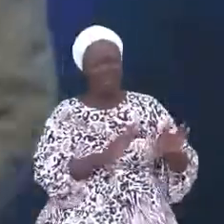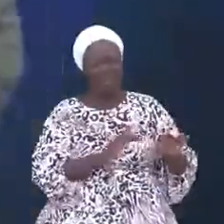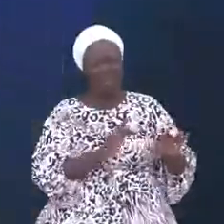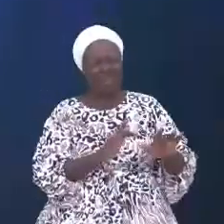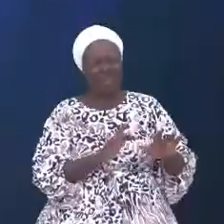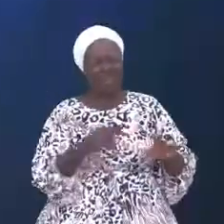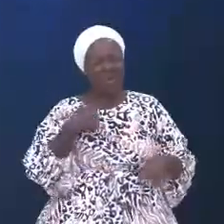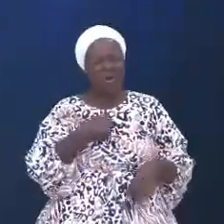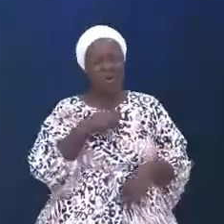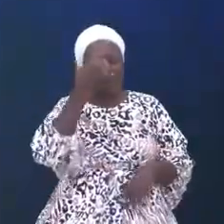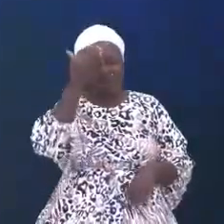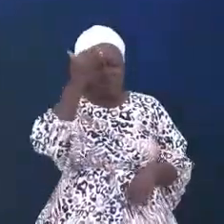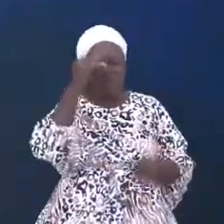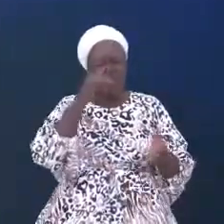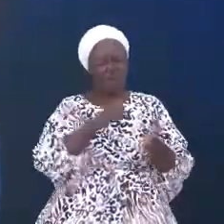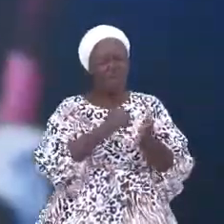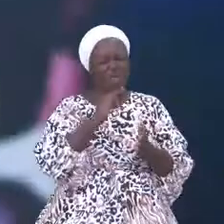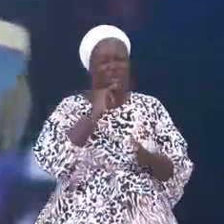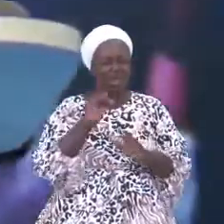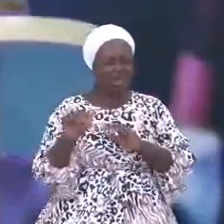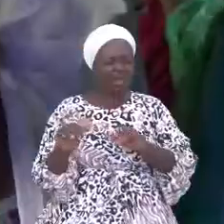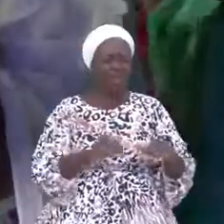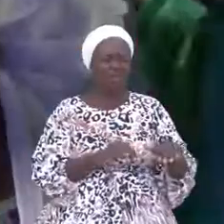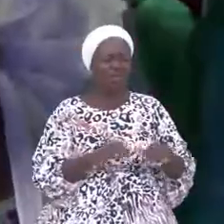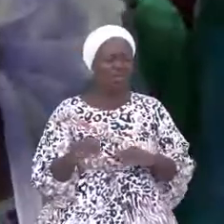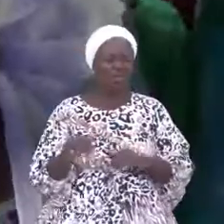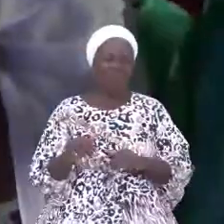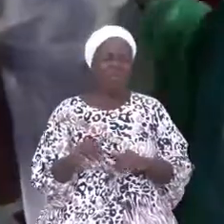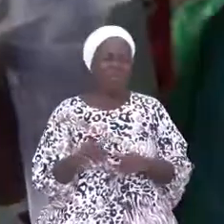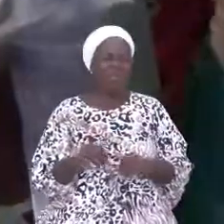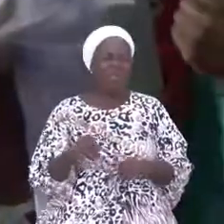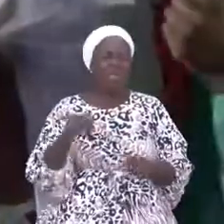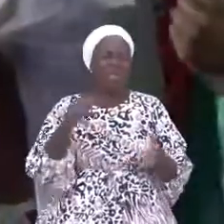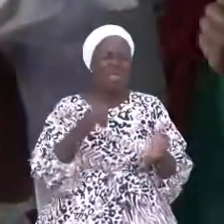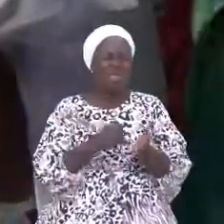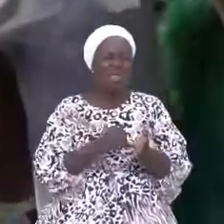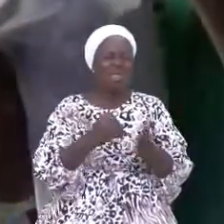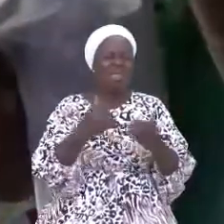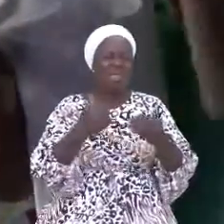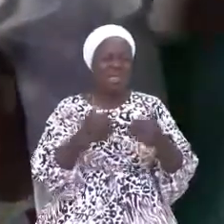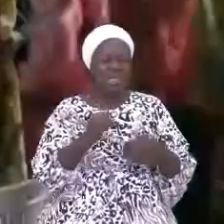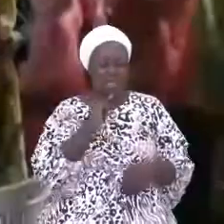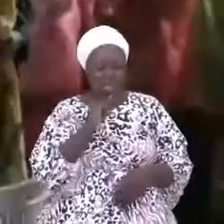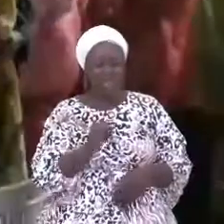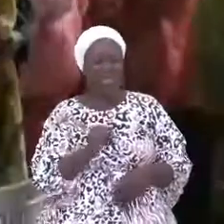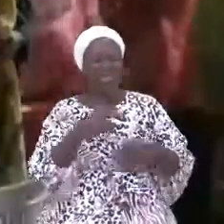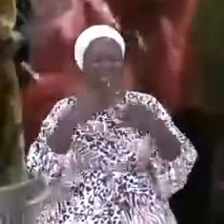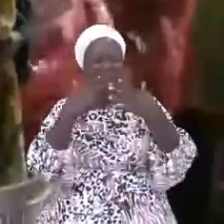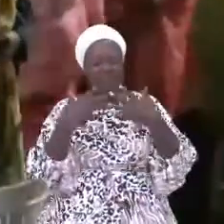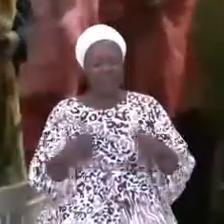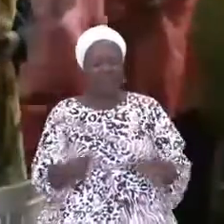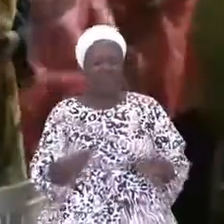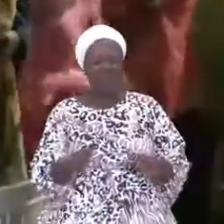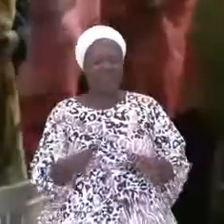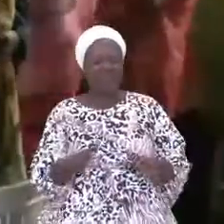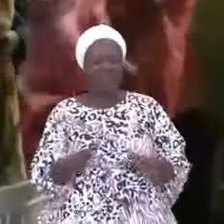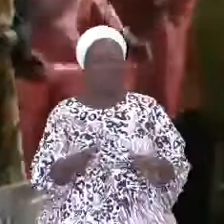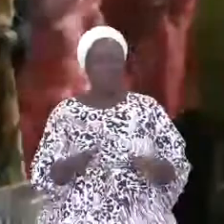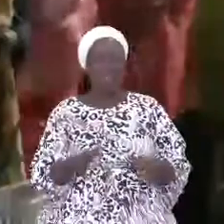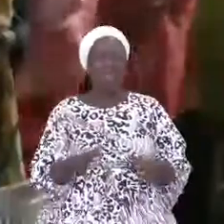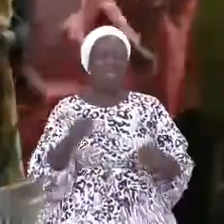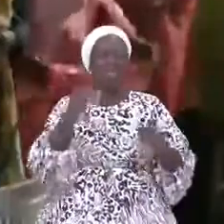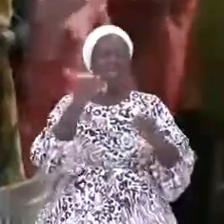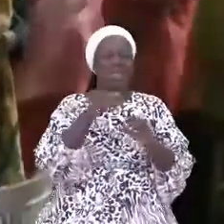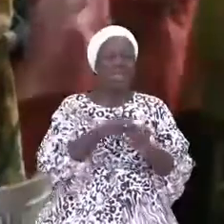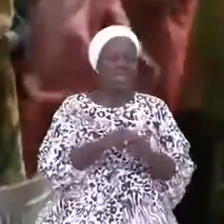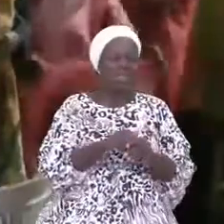We know it is done. It is done. In